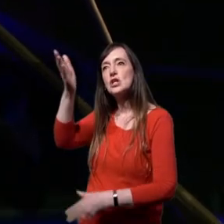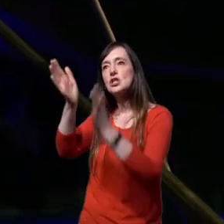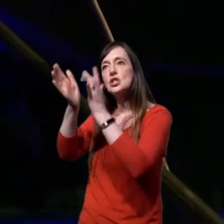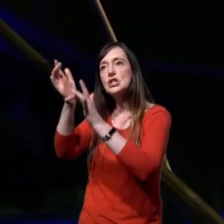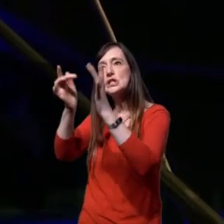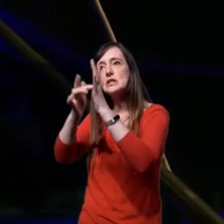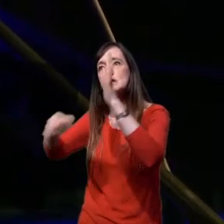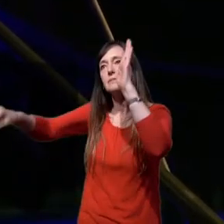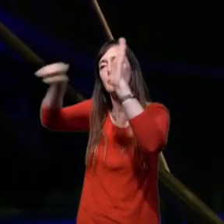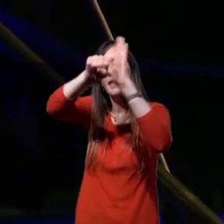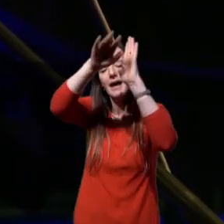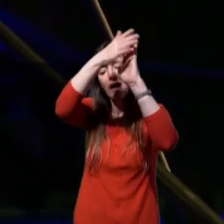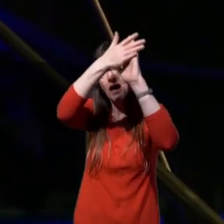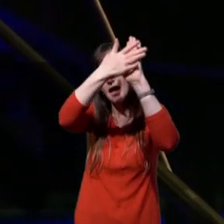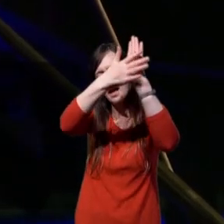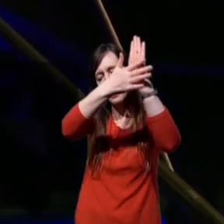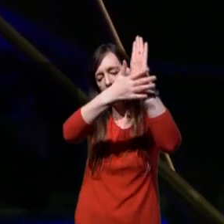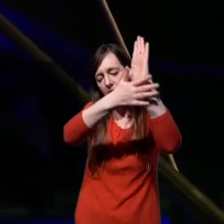where Jesus